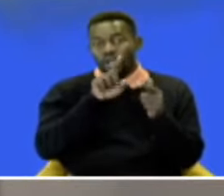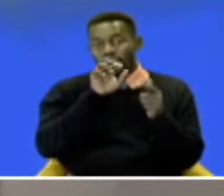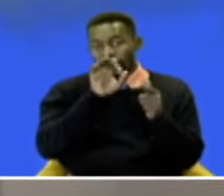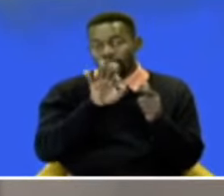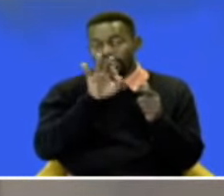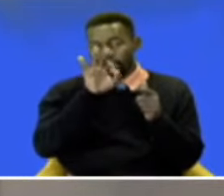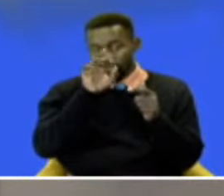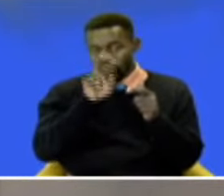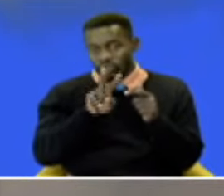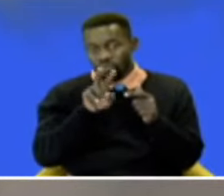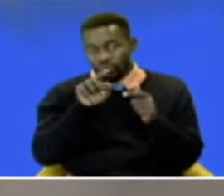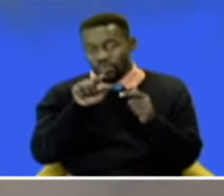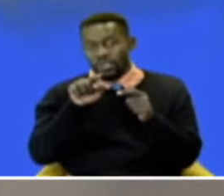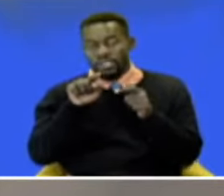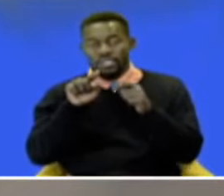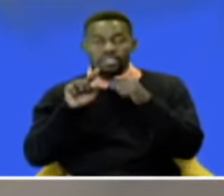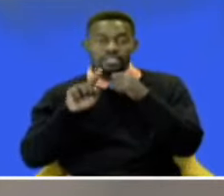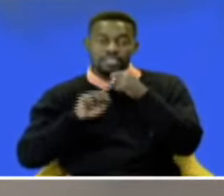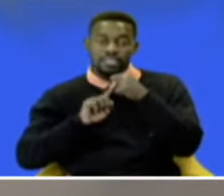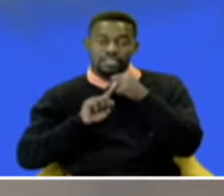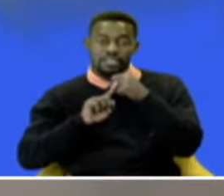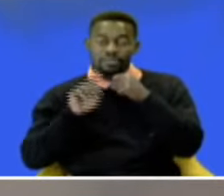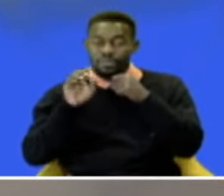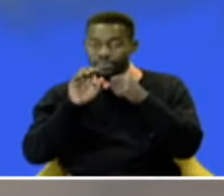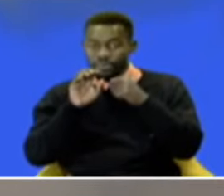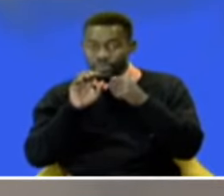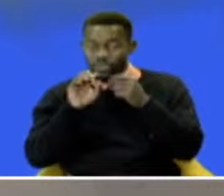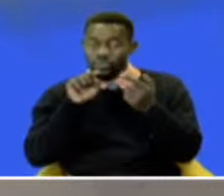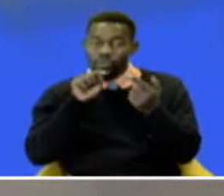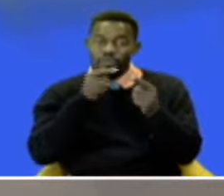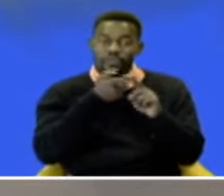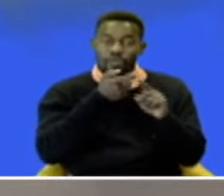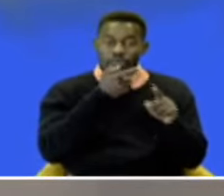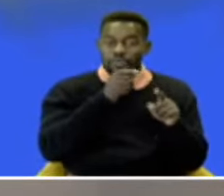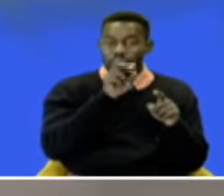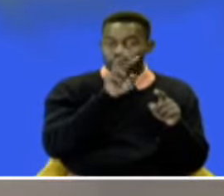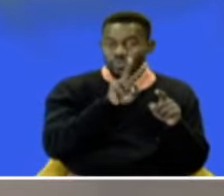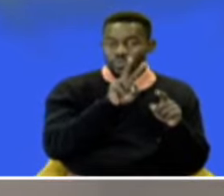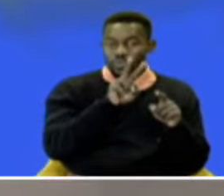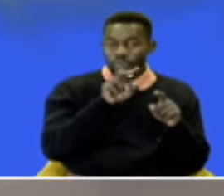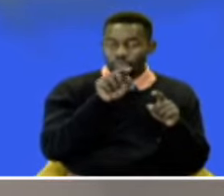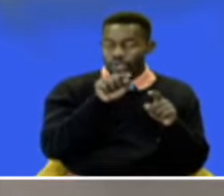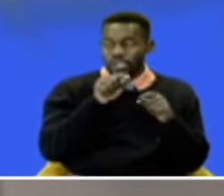32.46 billion shillings from 3.981 trillion shillings to